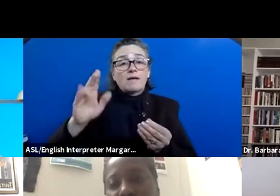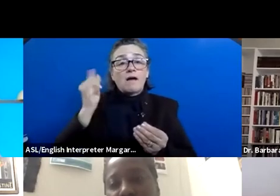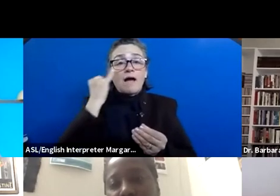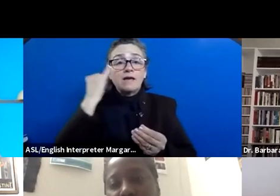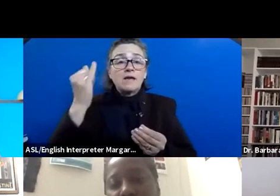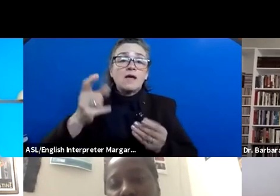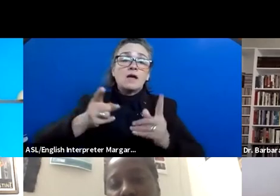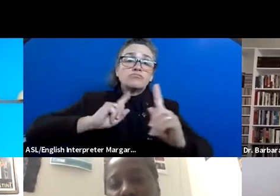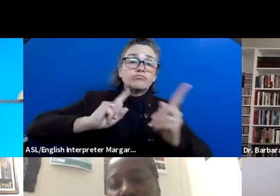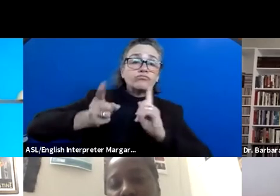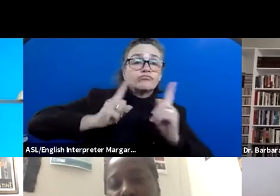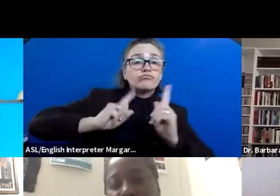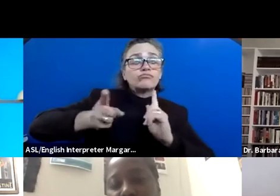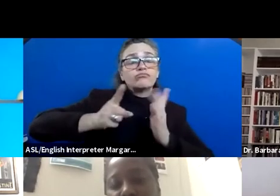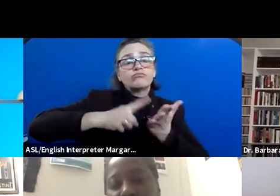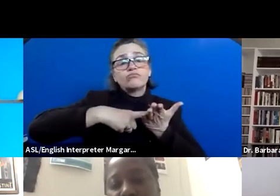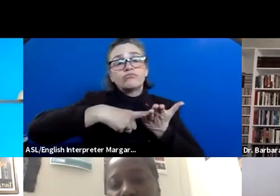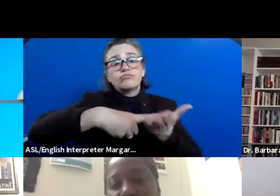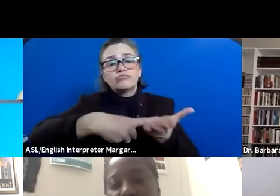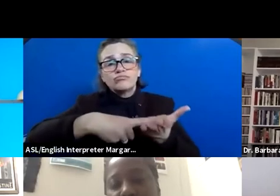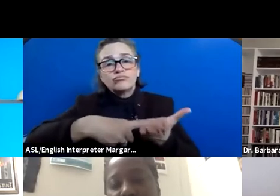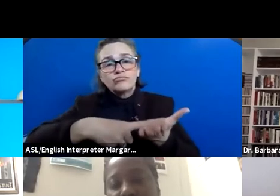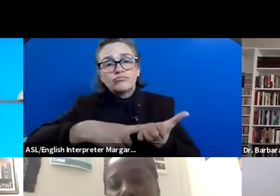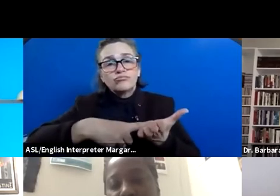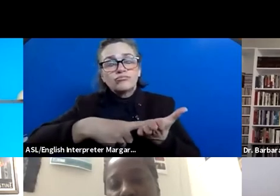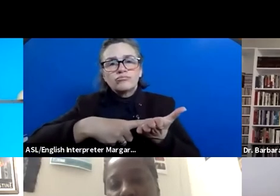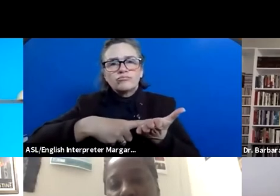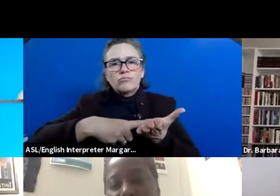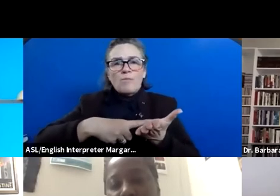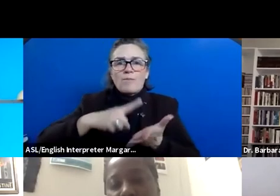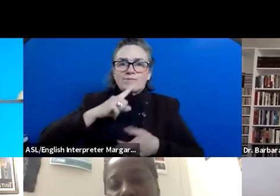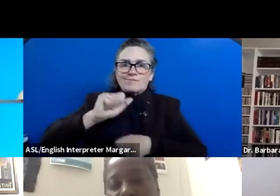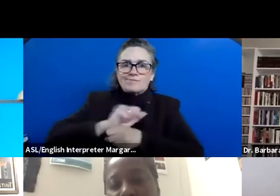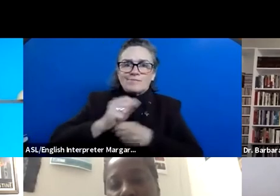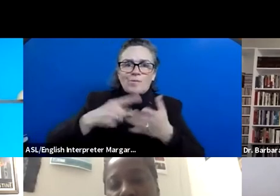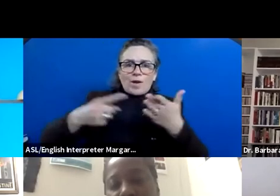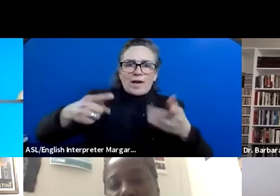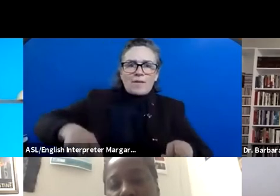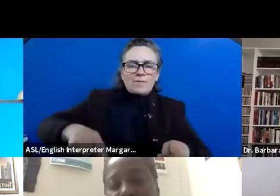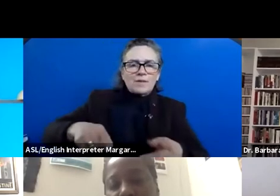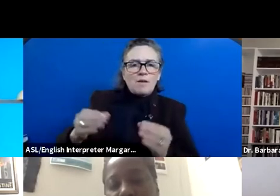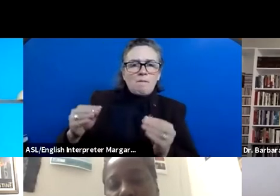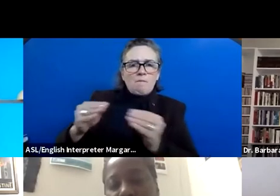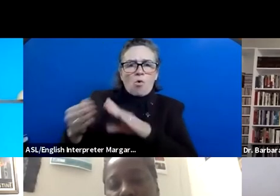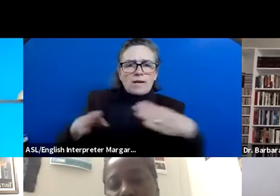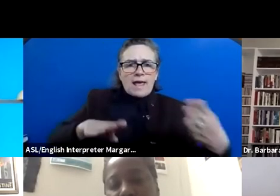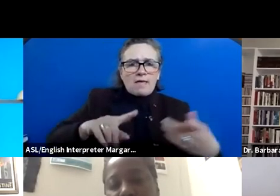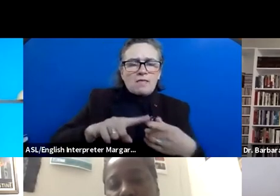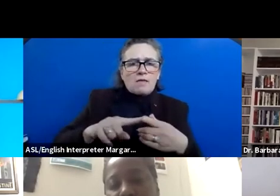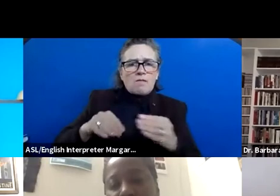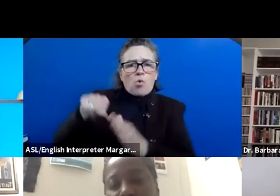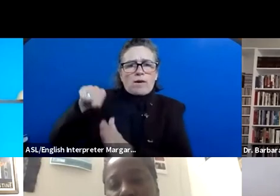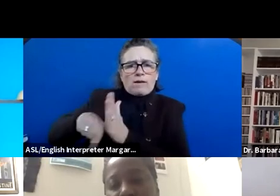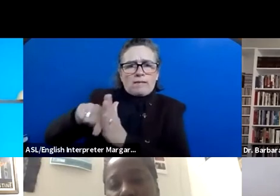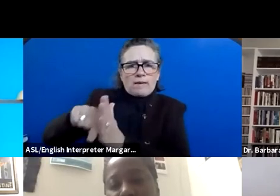of oppression through something called Palestinian Authority and the total invasion of the banks and the